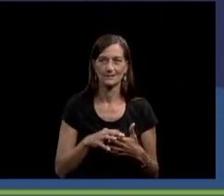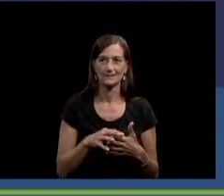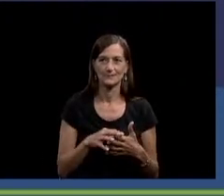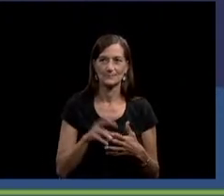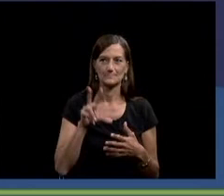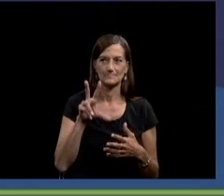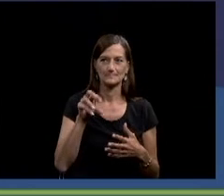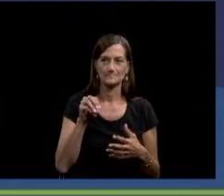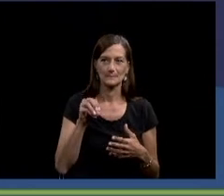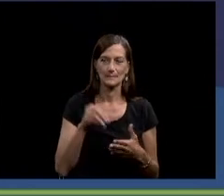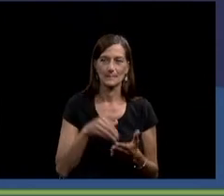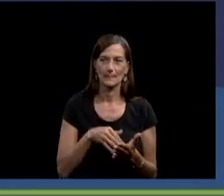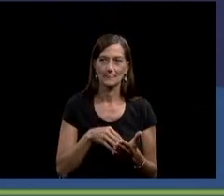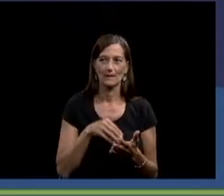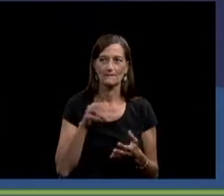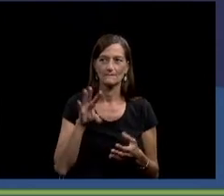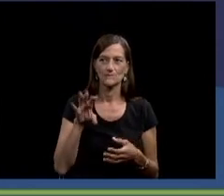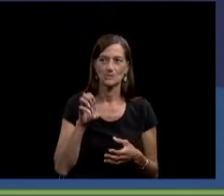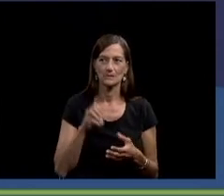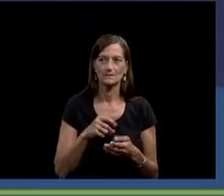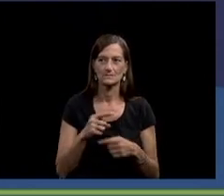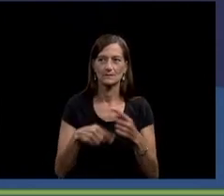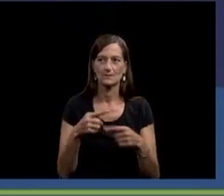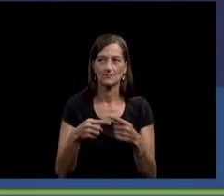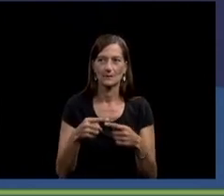to detectives for follow-up.